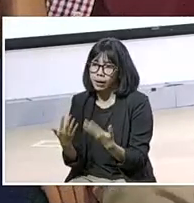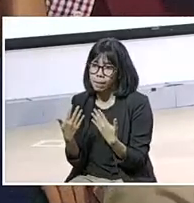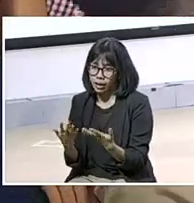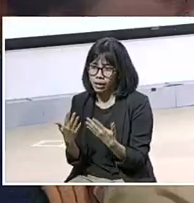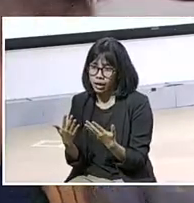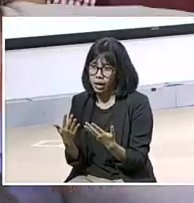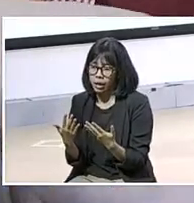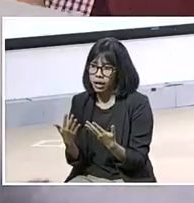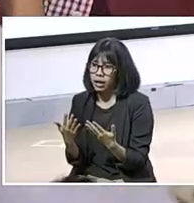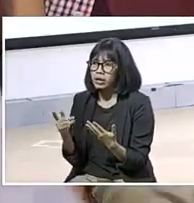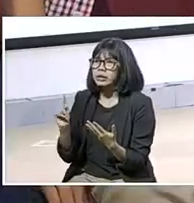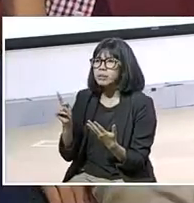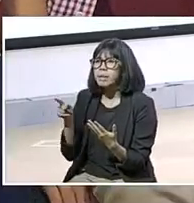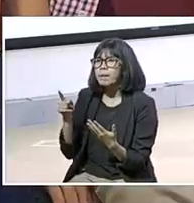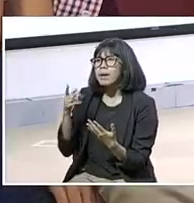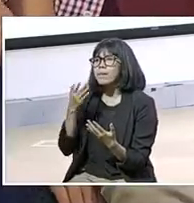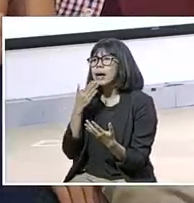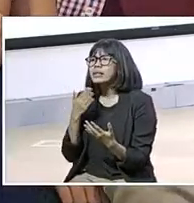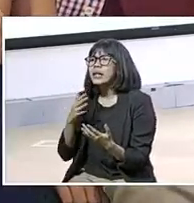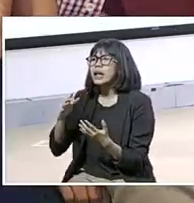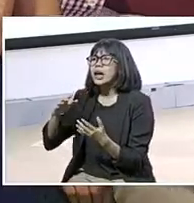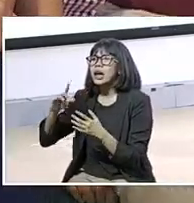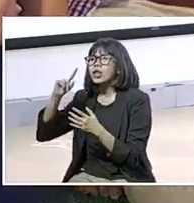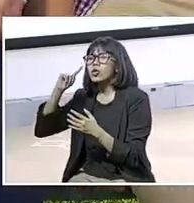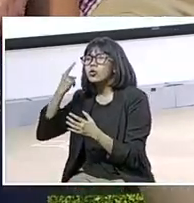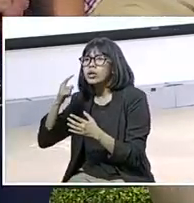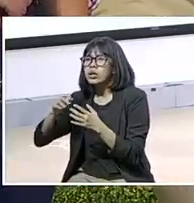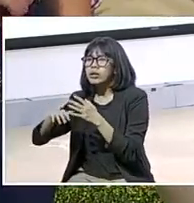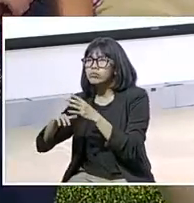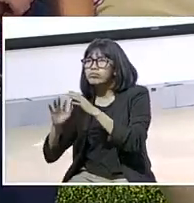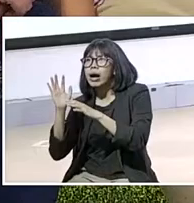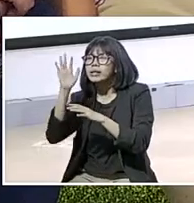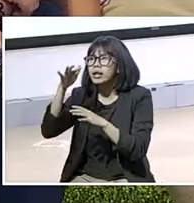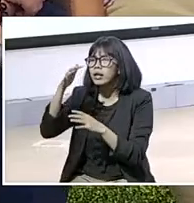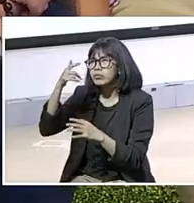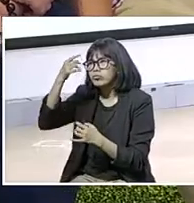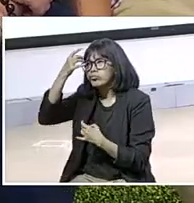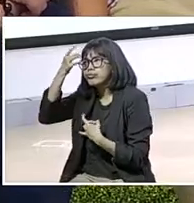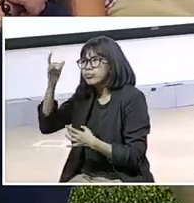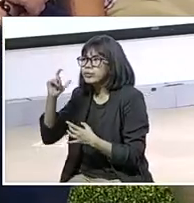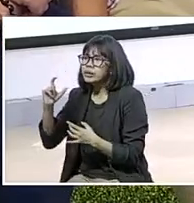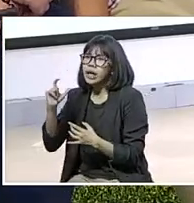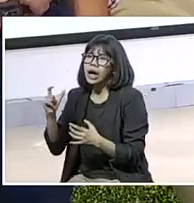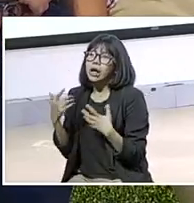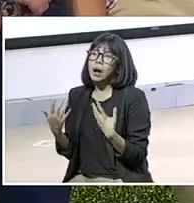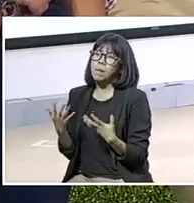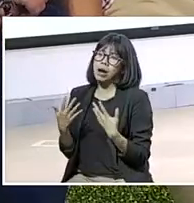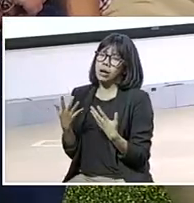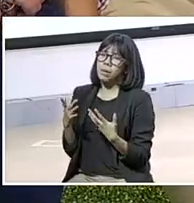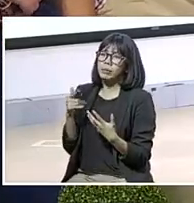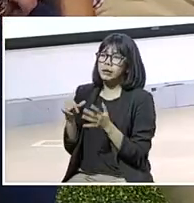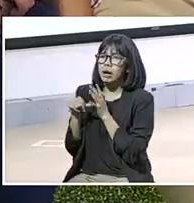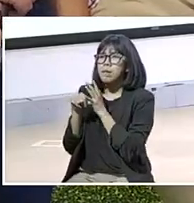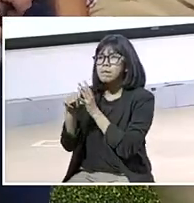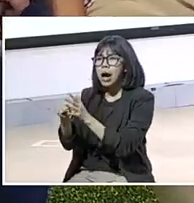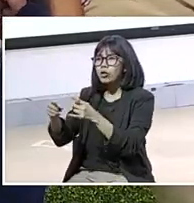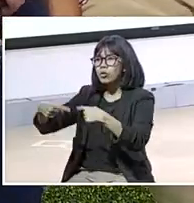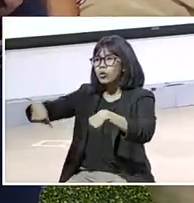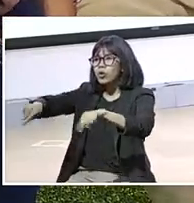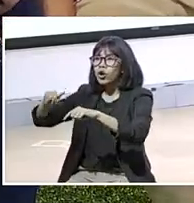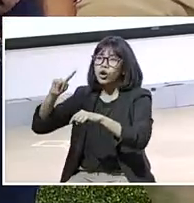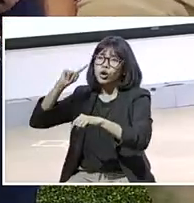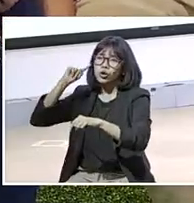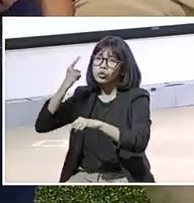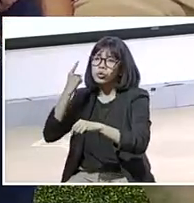the groups that having deaf players? So it can help or improving deaf